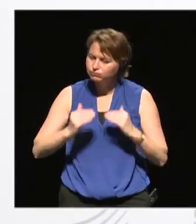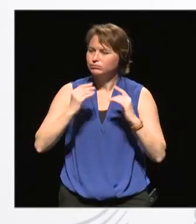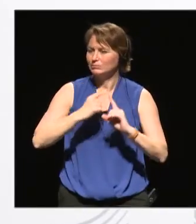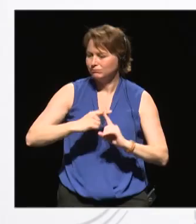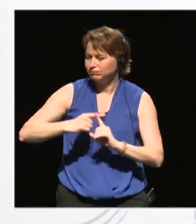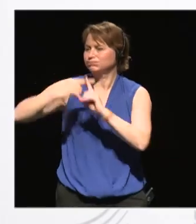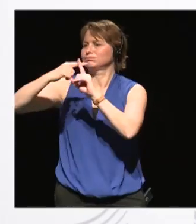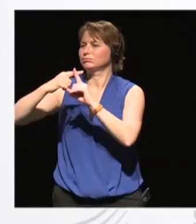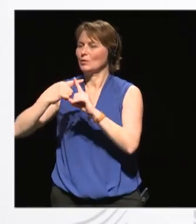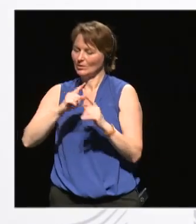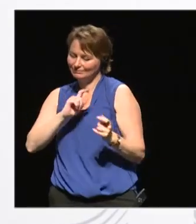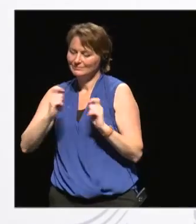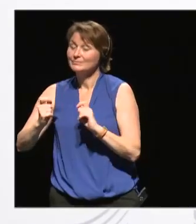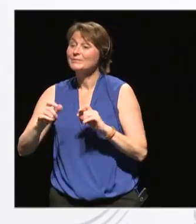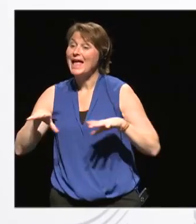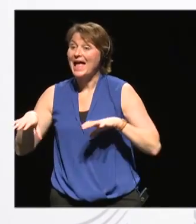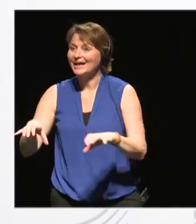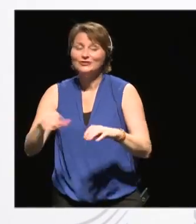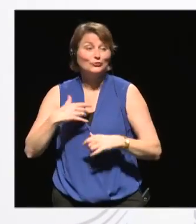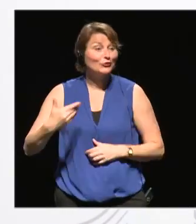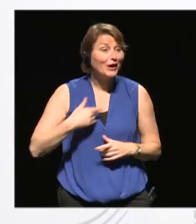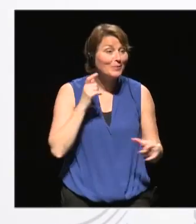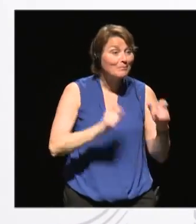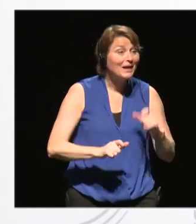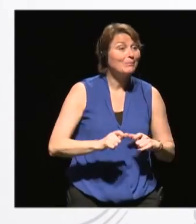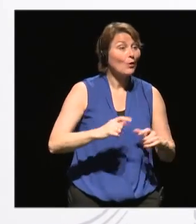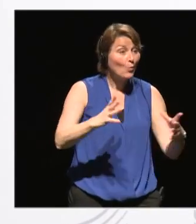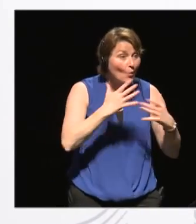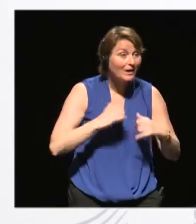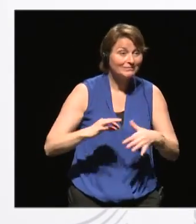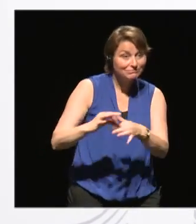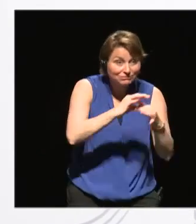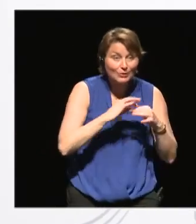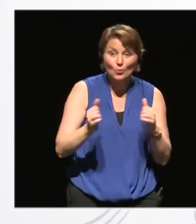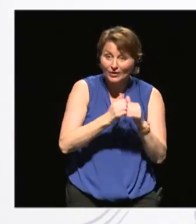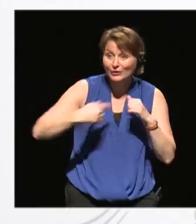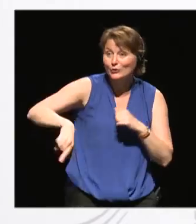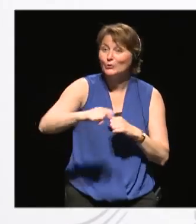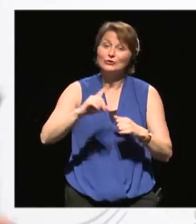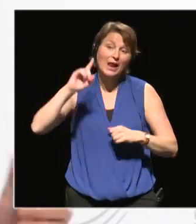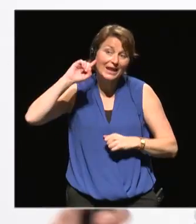action. What do we young people want? We want to work with you. So listen to us. Look at us. Thank you. Carmen.